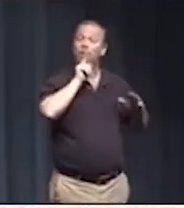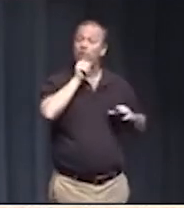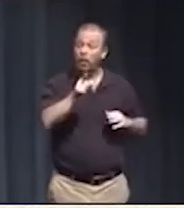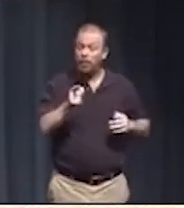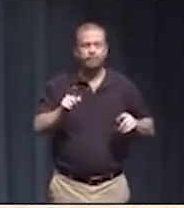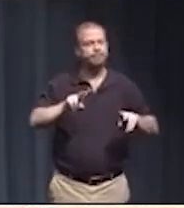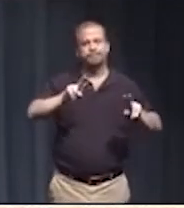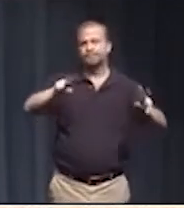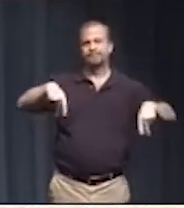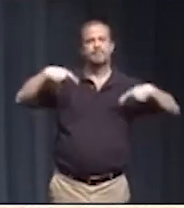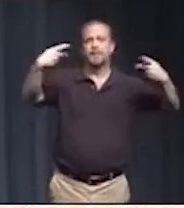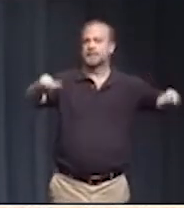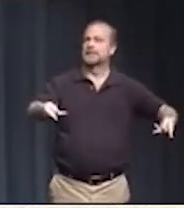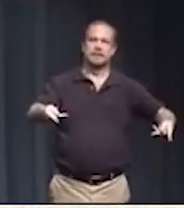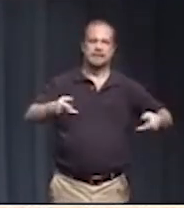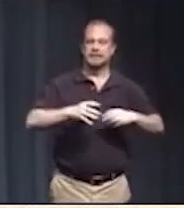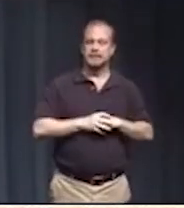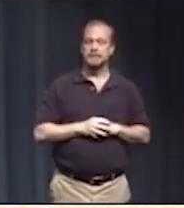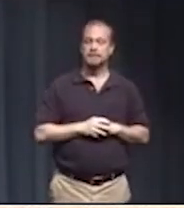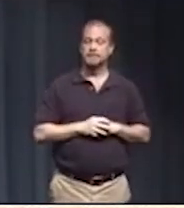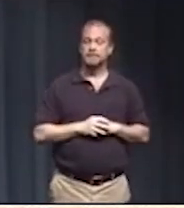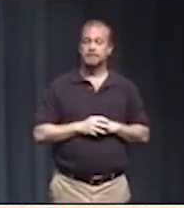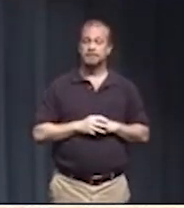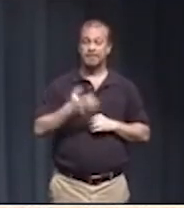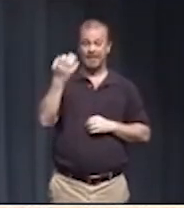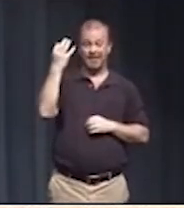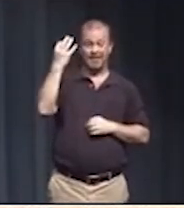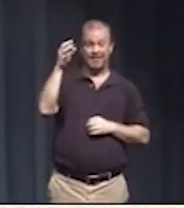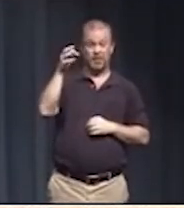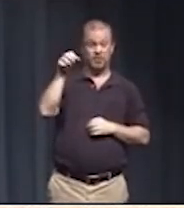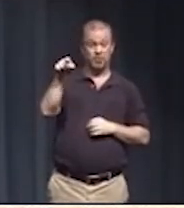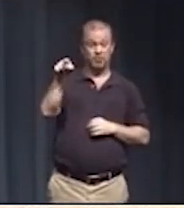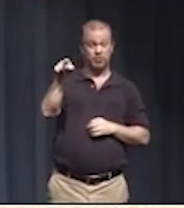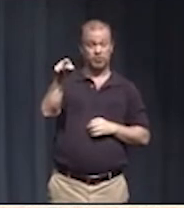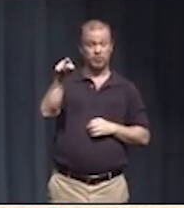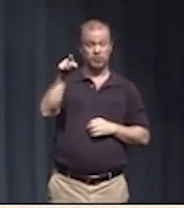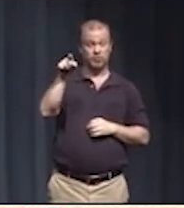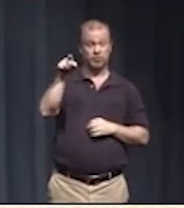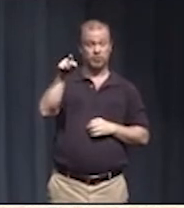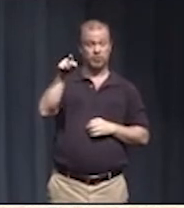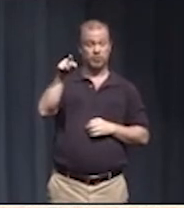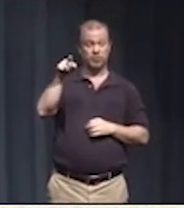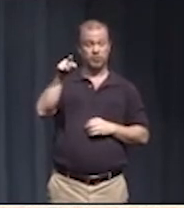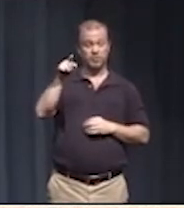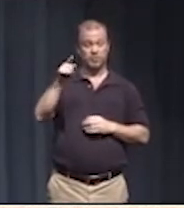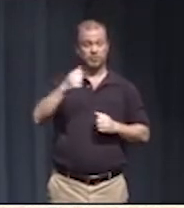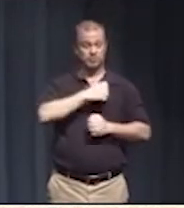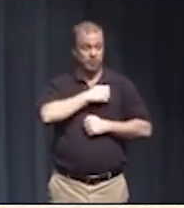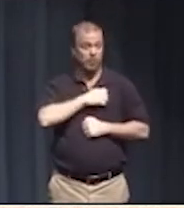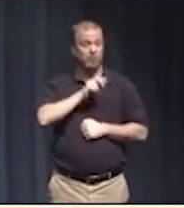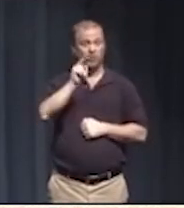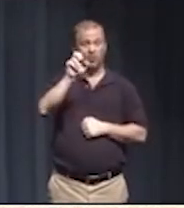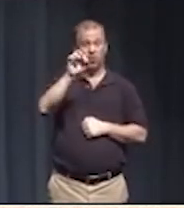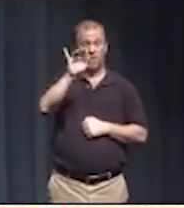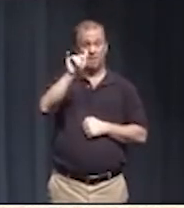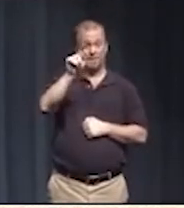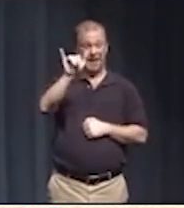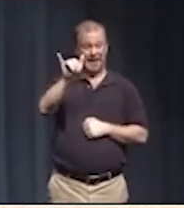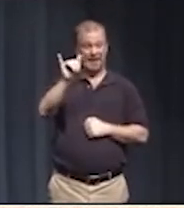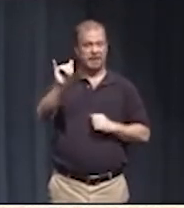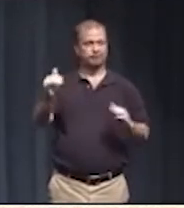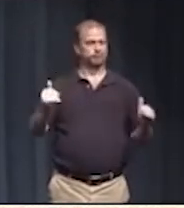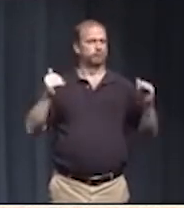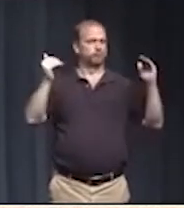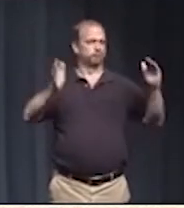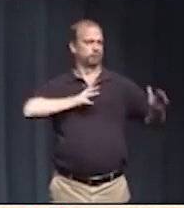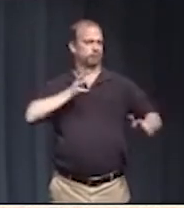opposite. Thousands and thousands of French nobility and soldiers died that day, and